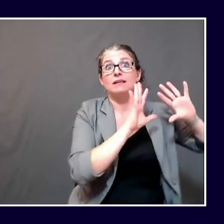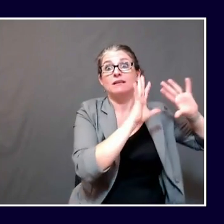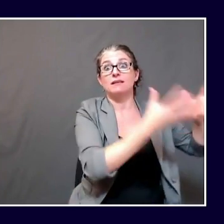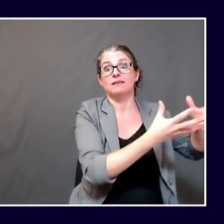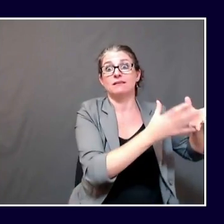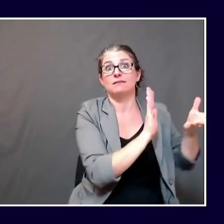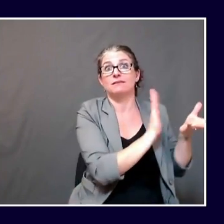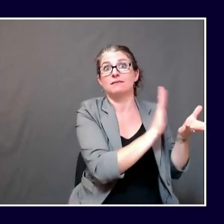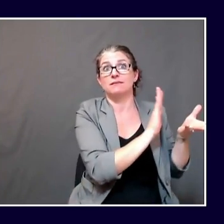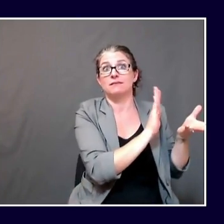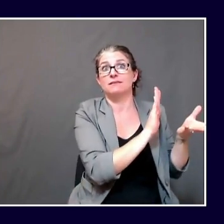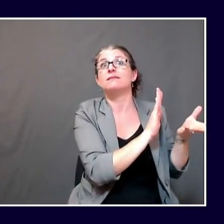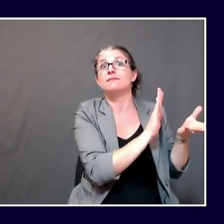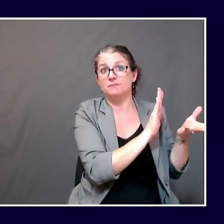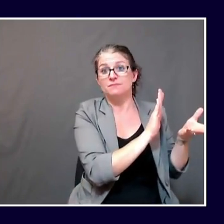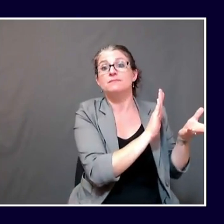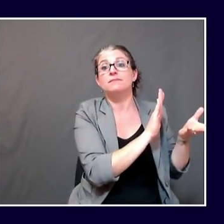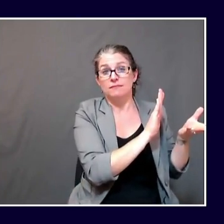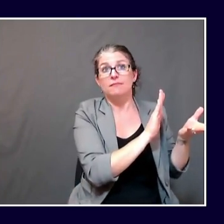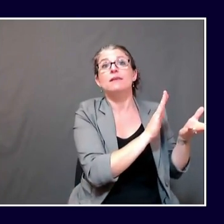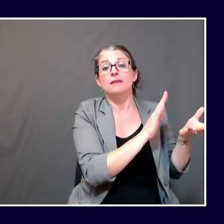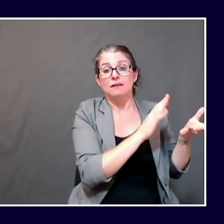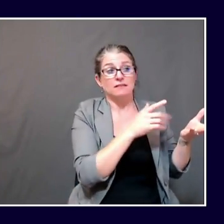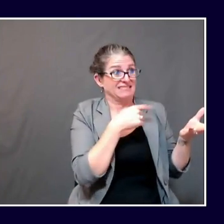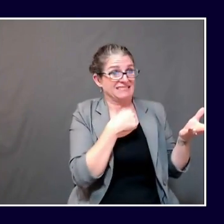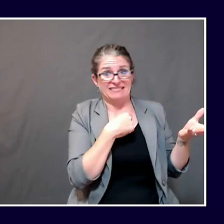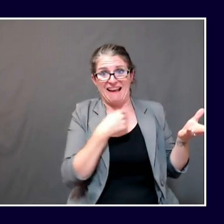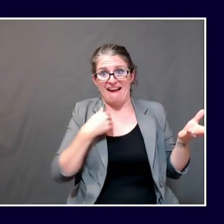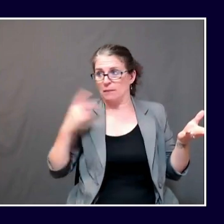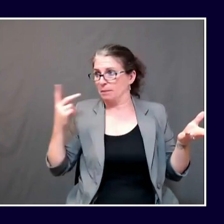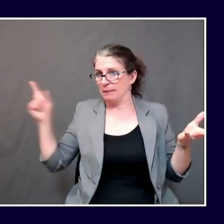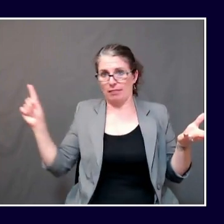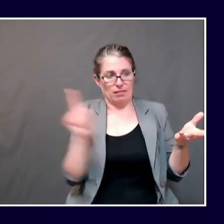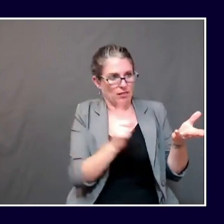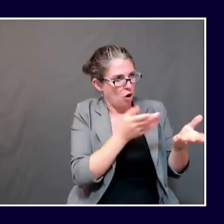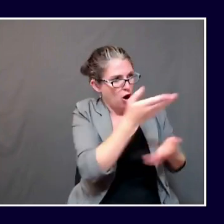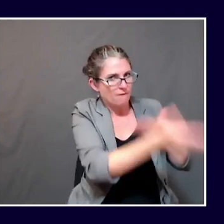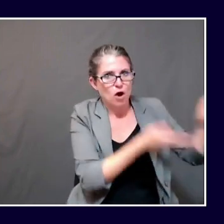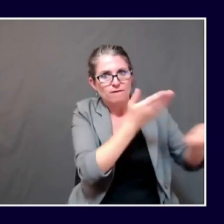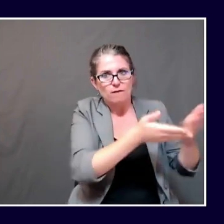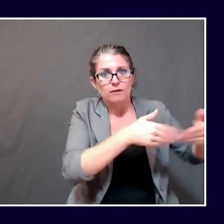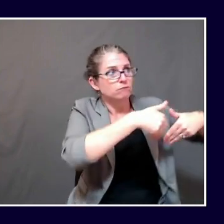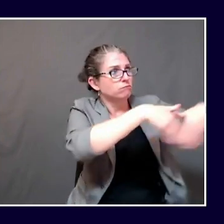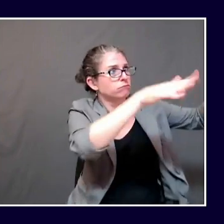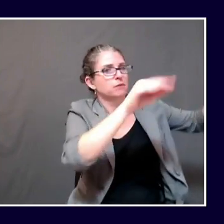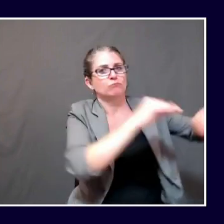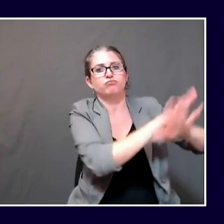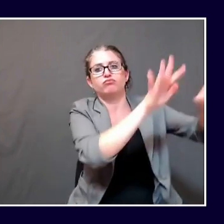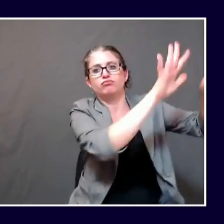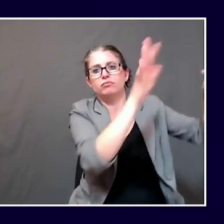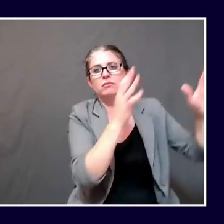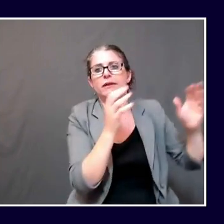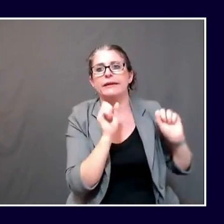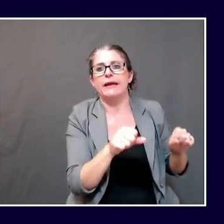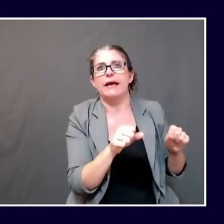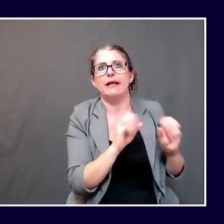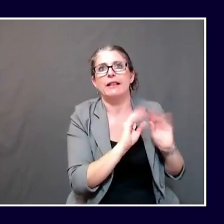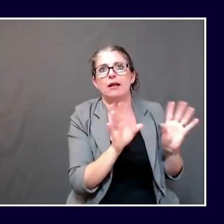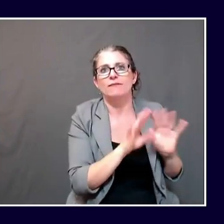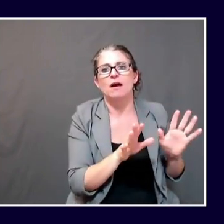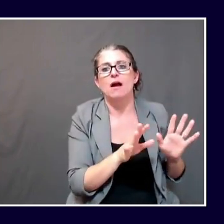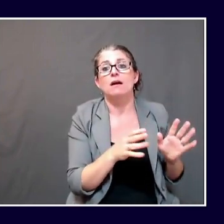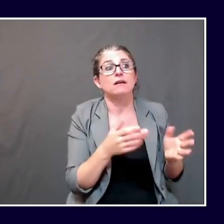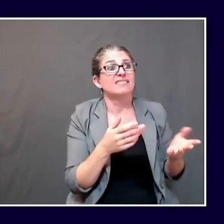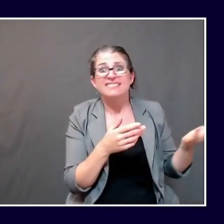to empower them to work with their communities to answer questions, to furnish face coverings, things of that sort. Second